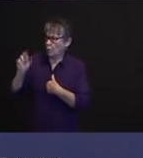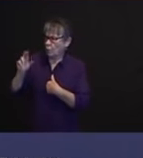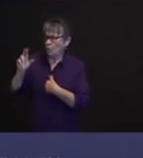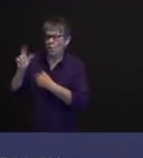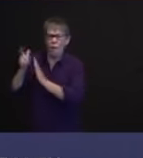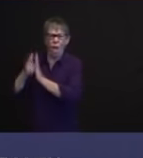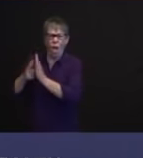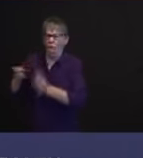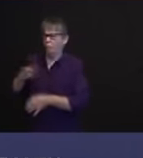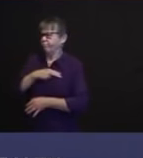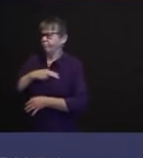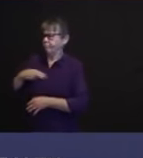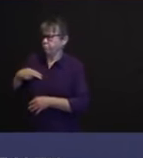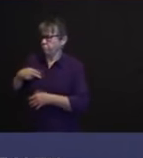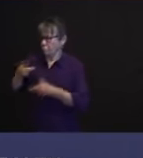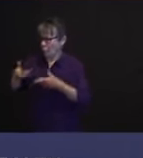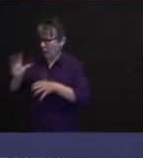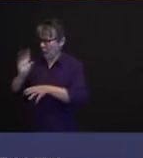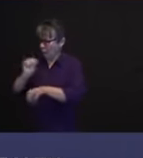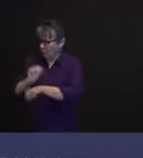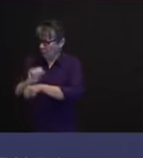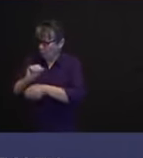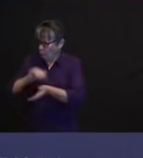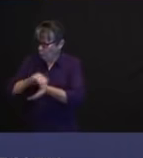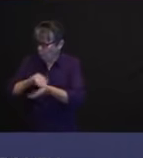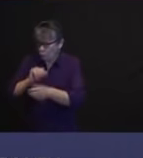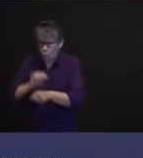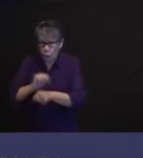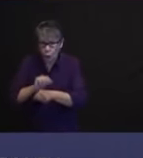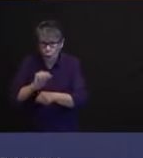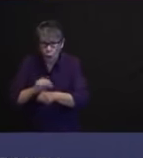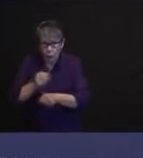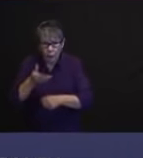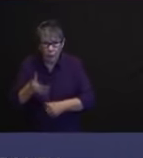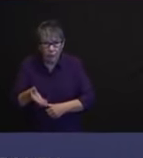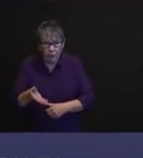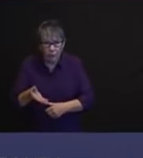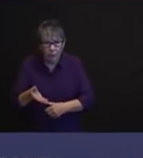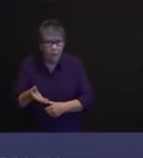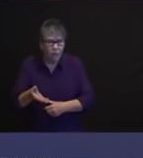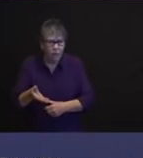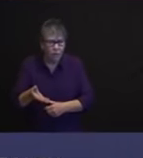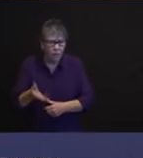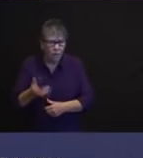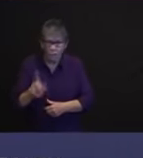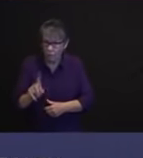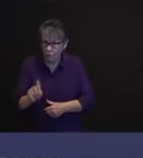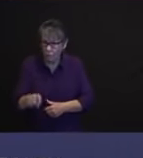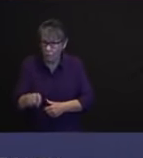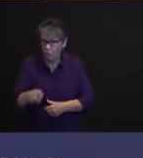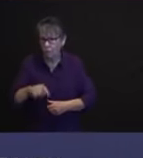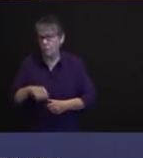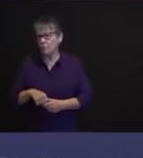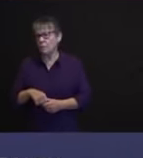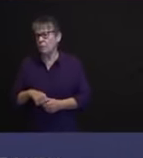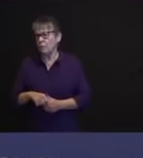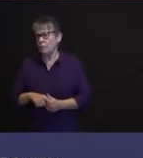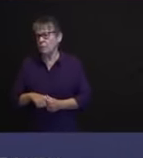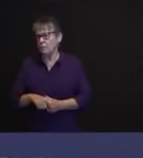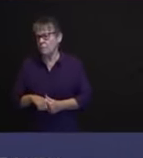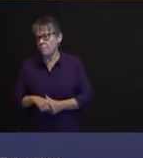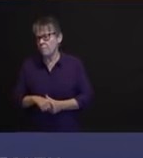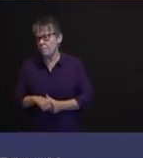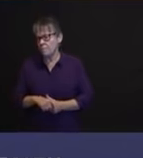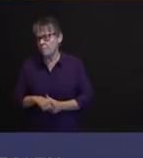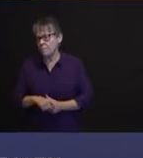of next month, I think, right? We've asked for them to support it We've asked through for them. December 31st, and we're confident that should happen, Governor. Yep. And they've been great,